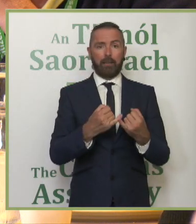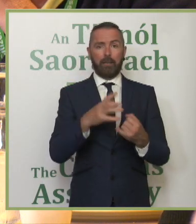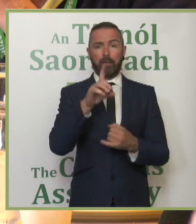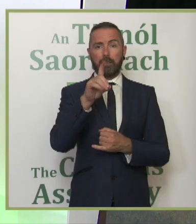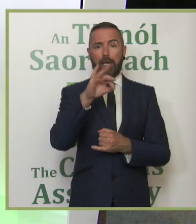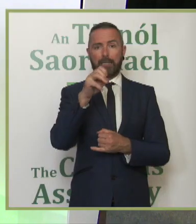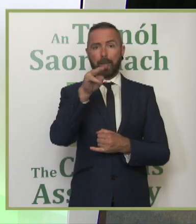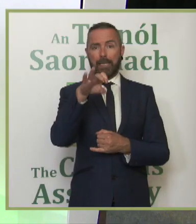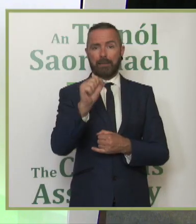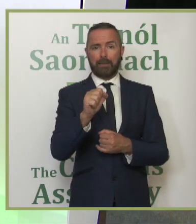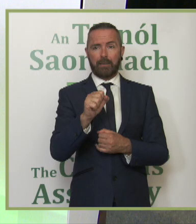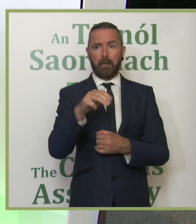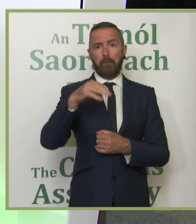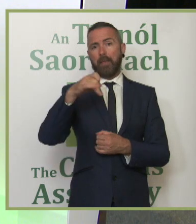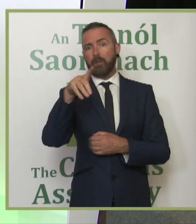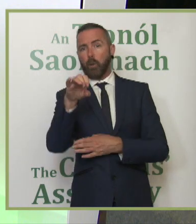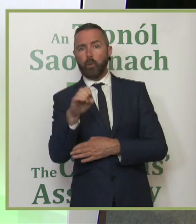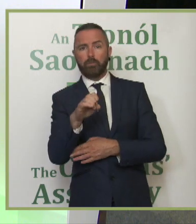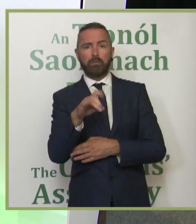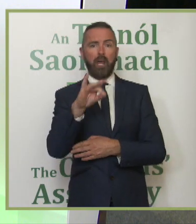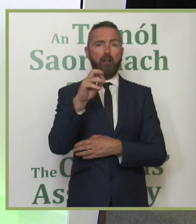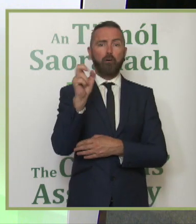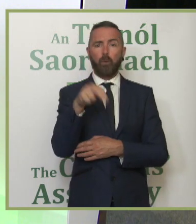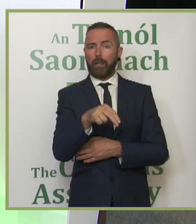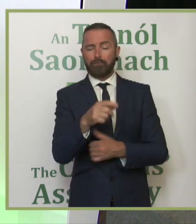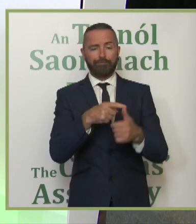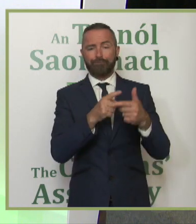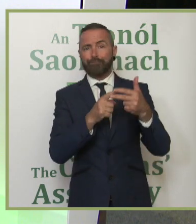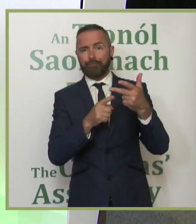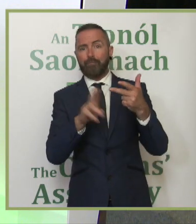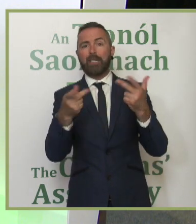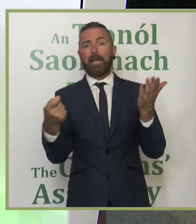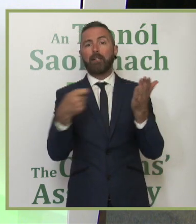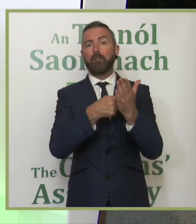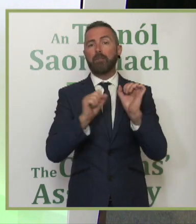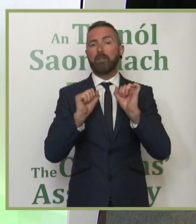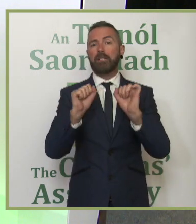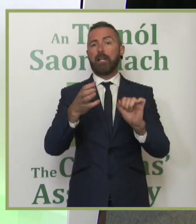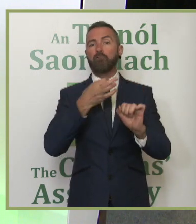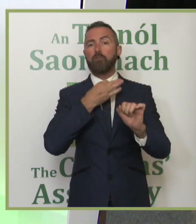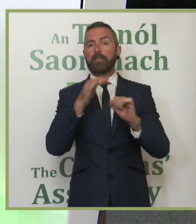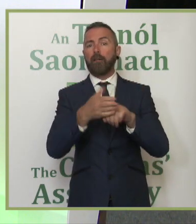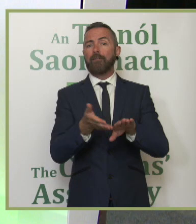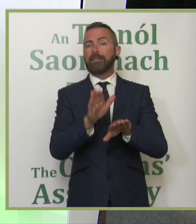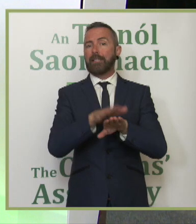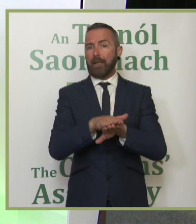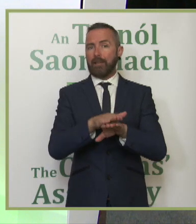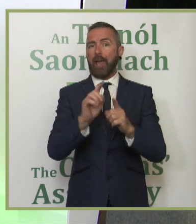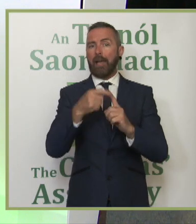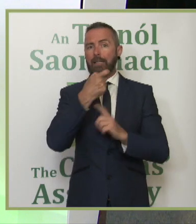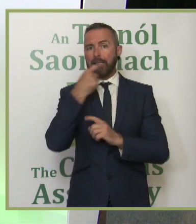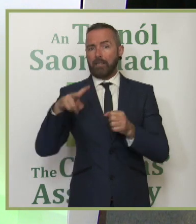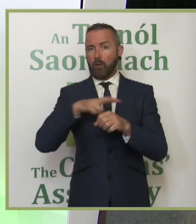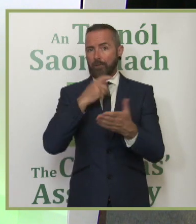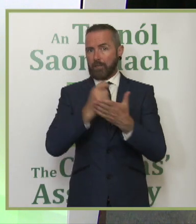benzodiazepines, methadone, heroin, again, that can contribute to their risk of death and addiction